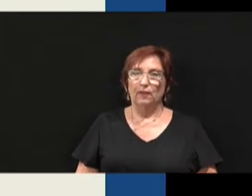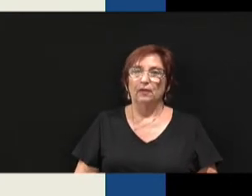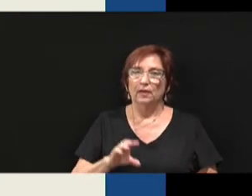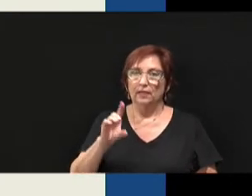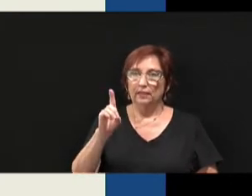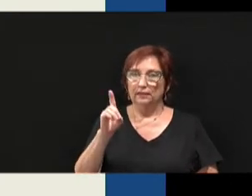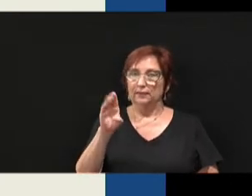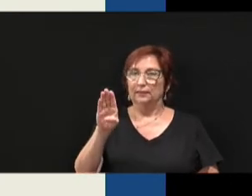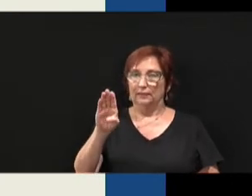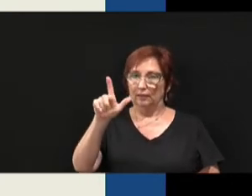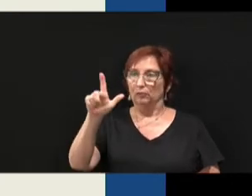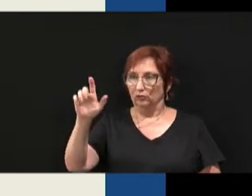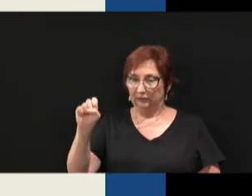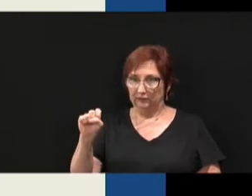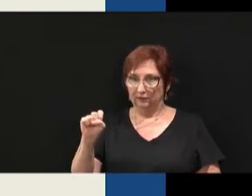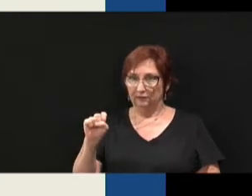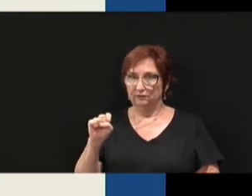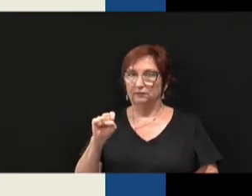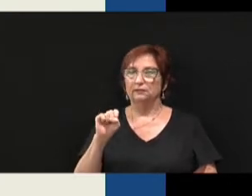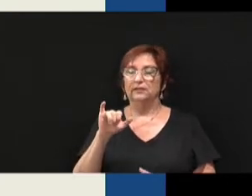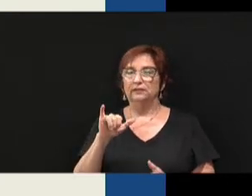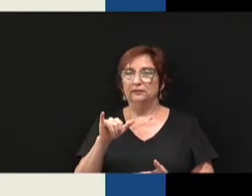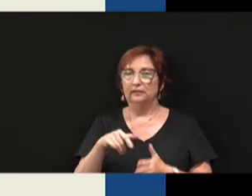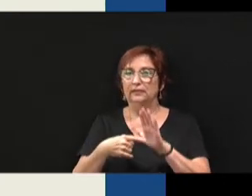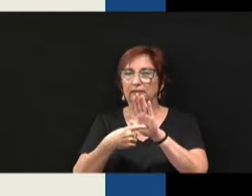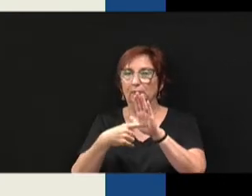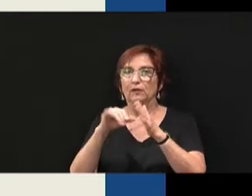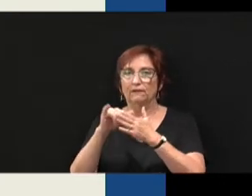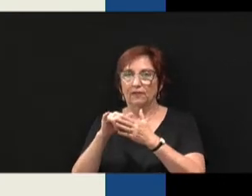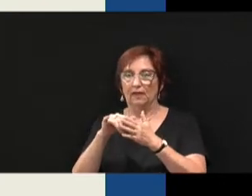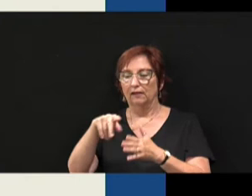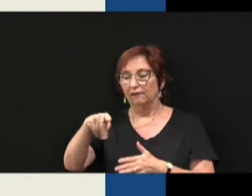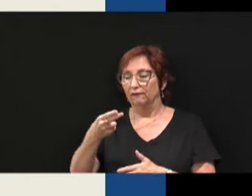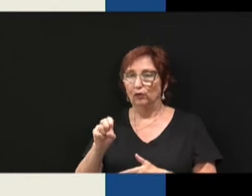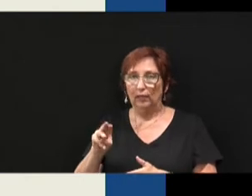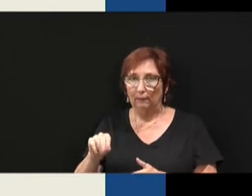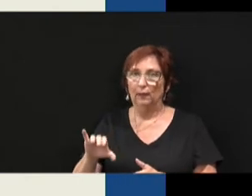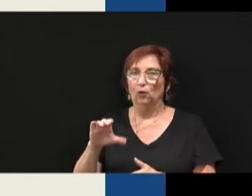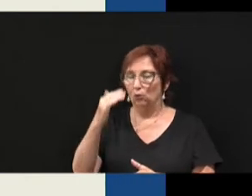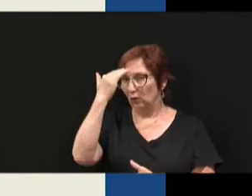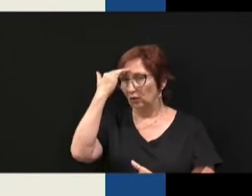test that tests phonemic awareness. And we're going to show you another one.